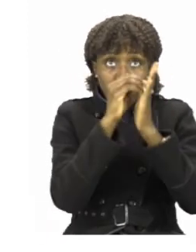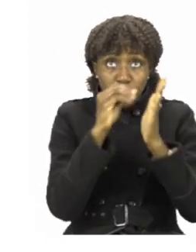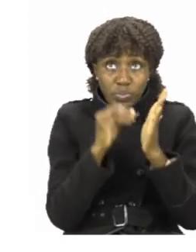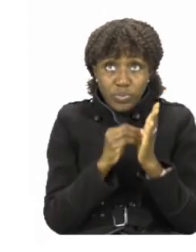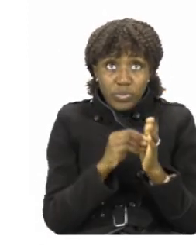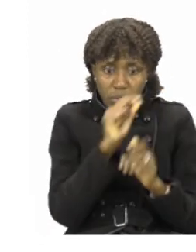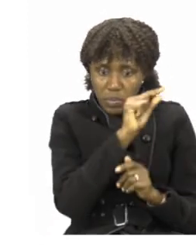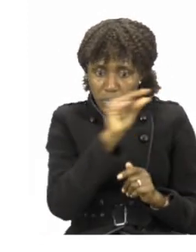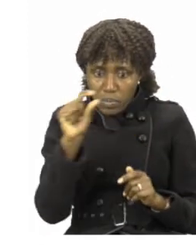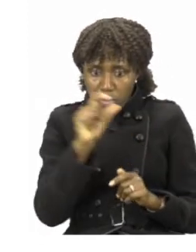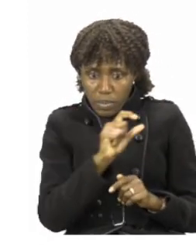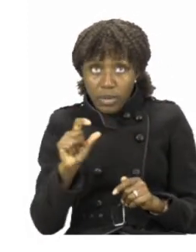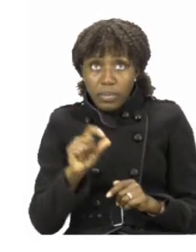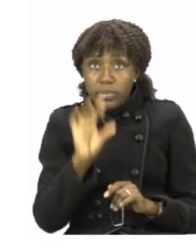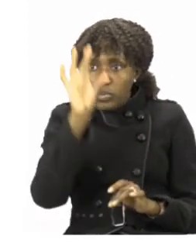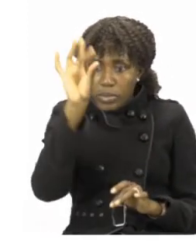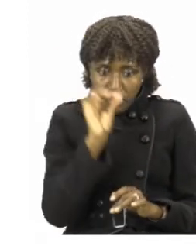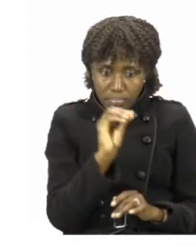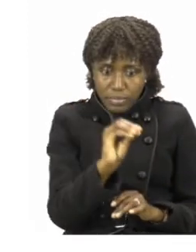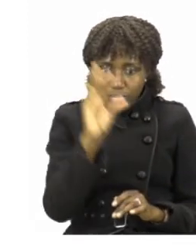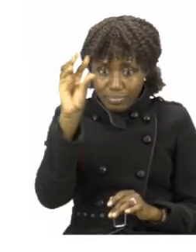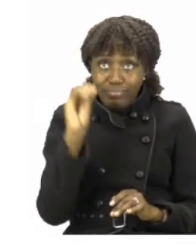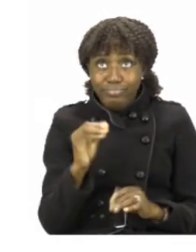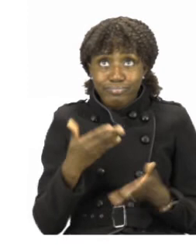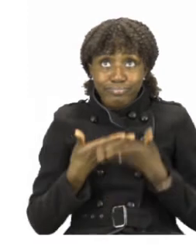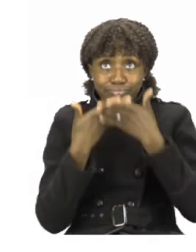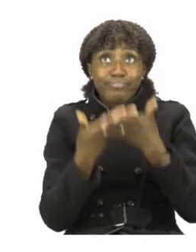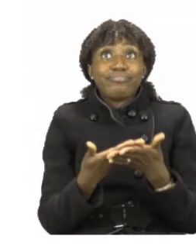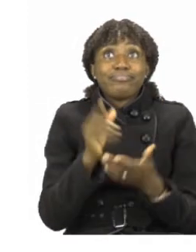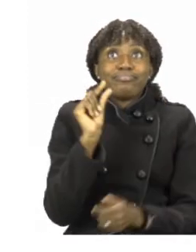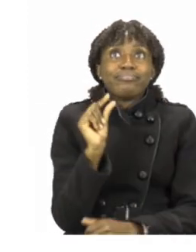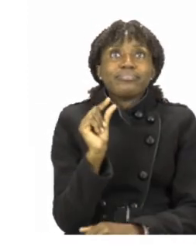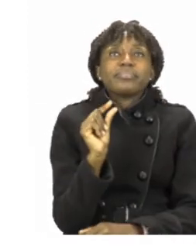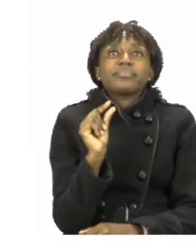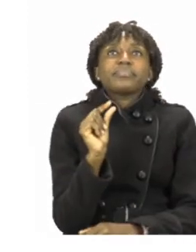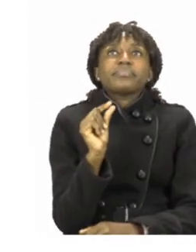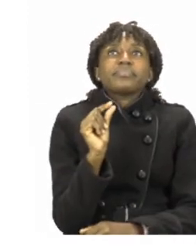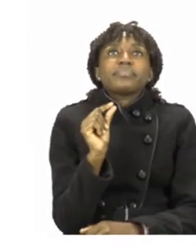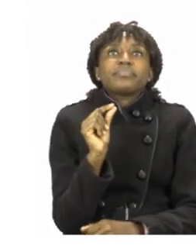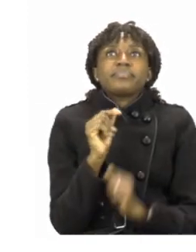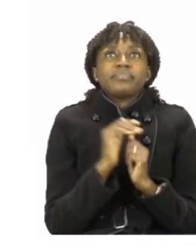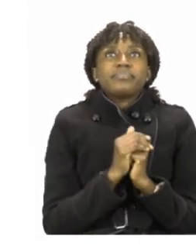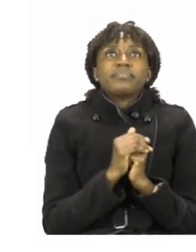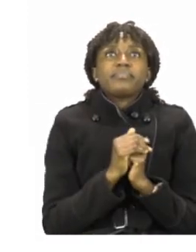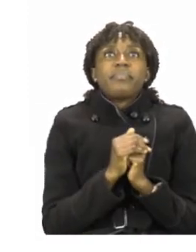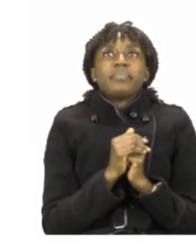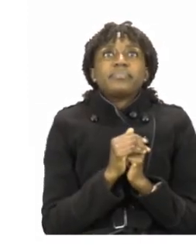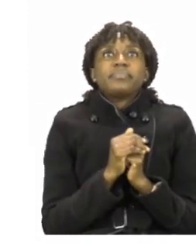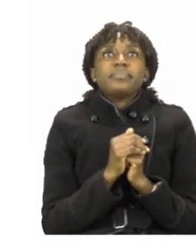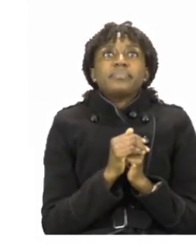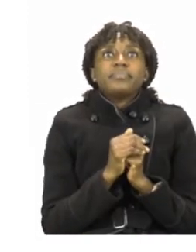word search below. I'm going to help you with a few of those things. So let's start by filling